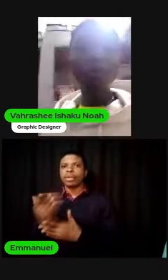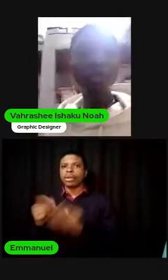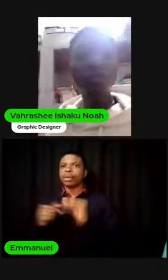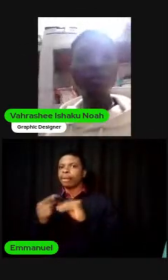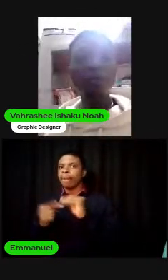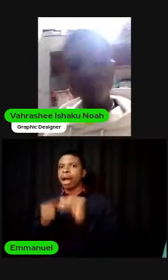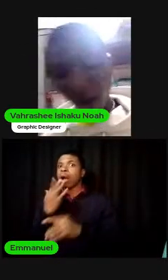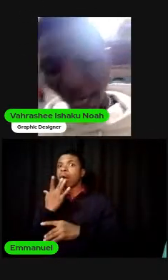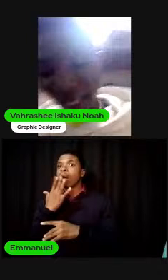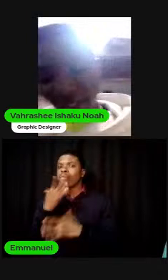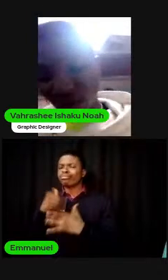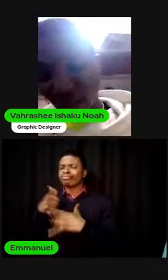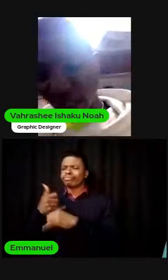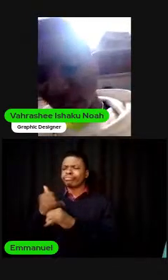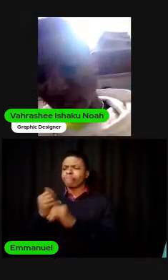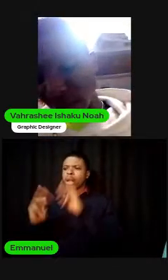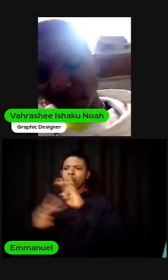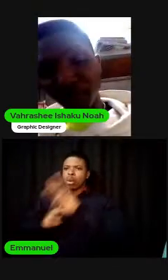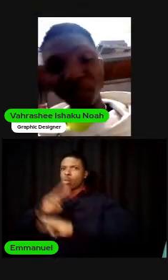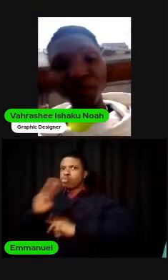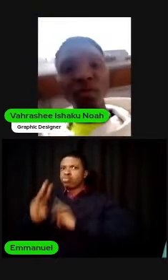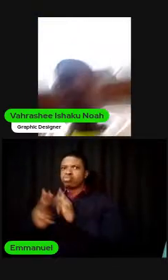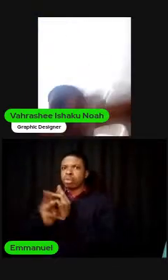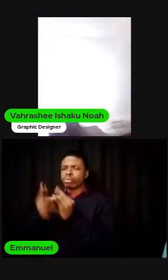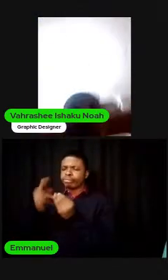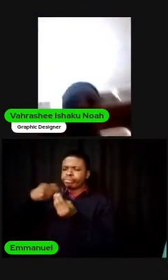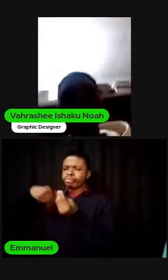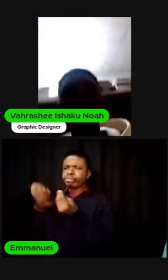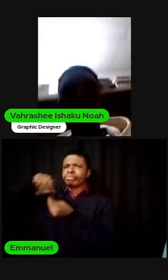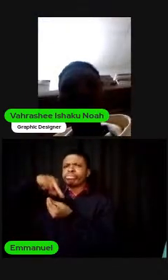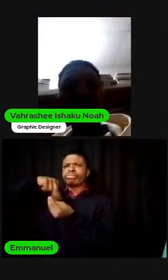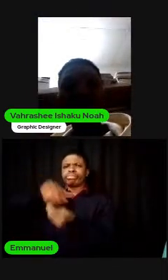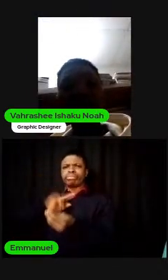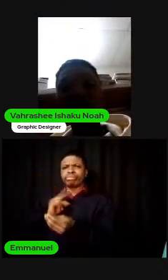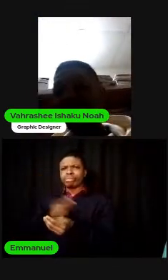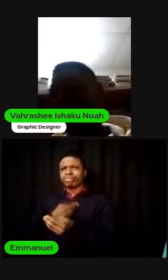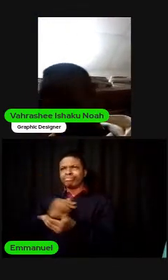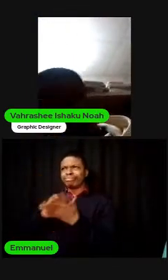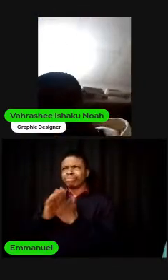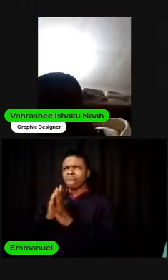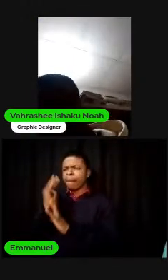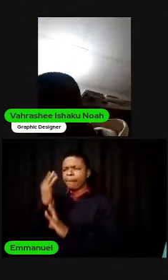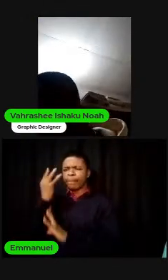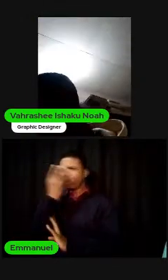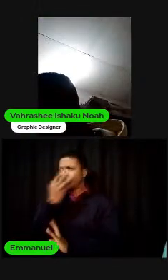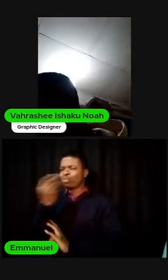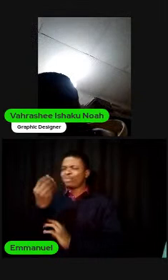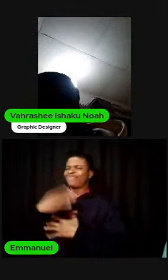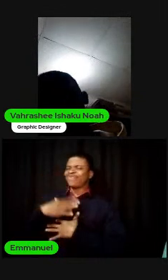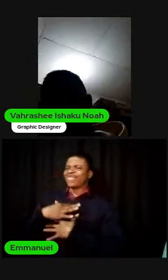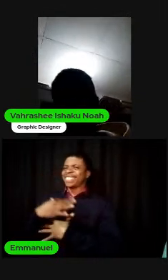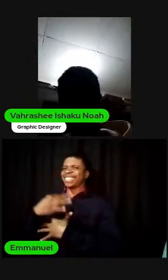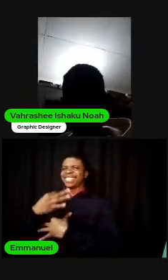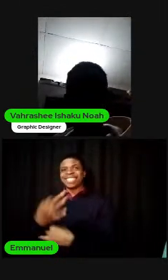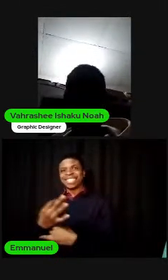look beautiful and interesting. Now, next slide, please.